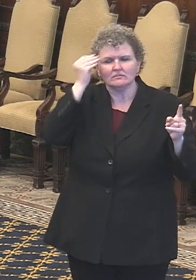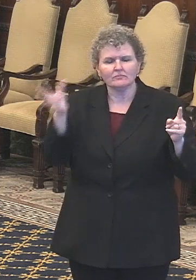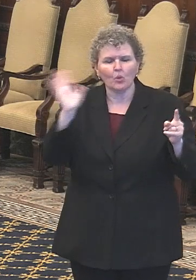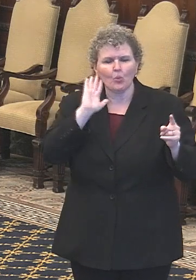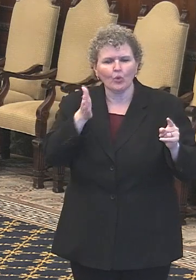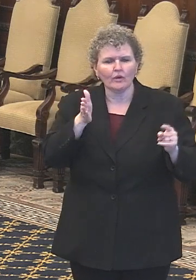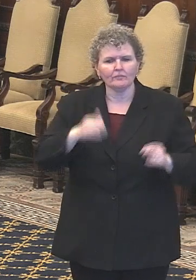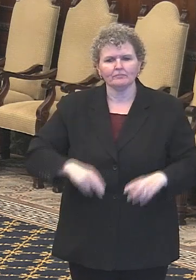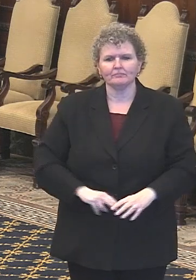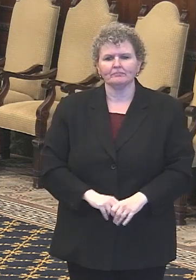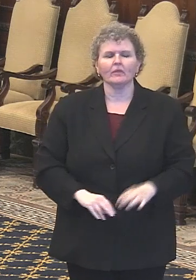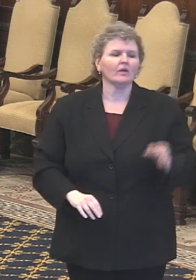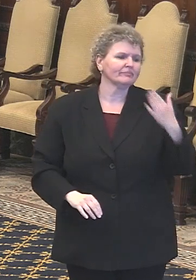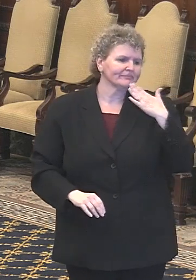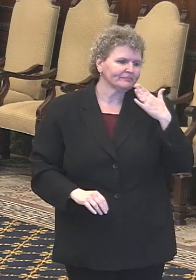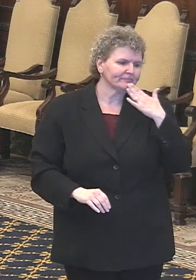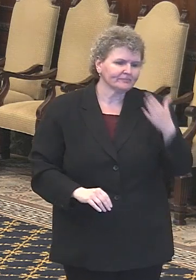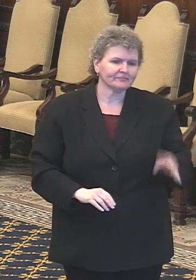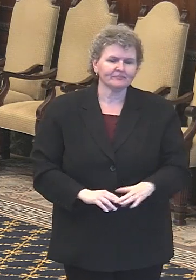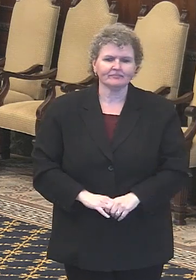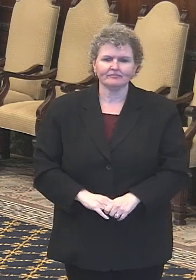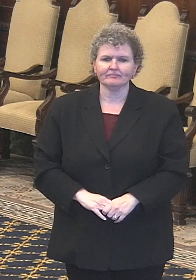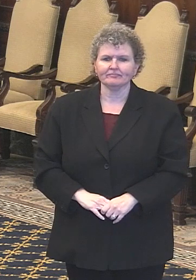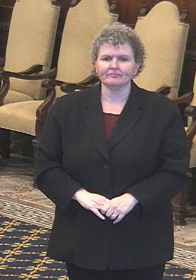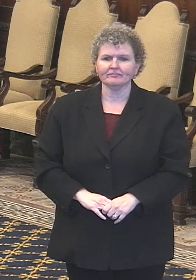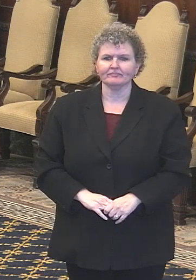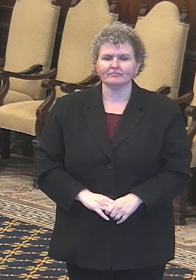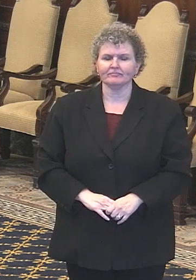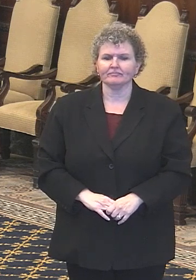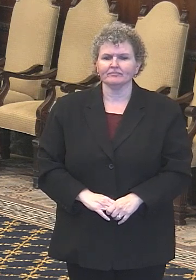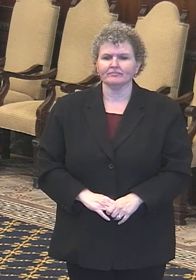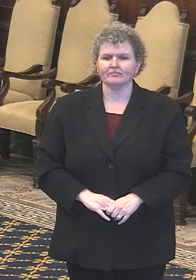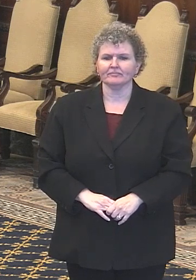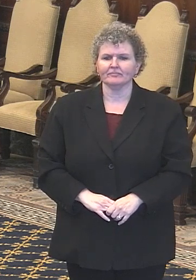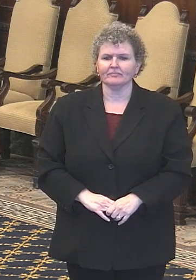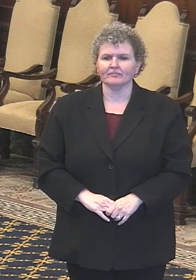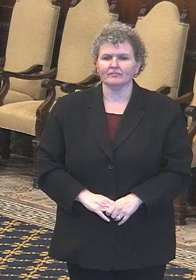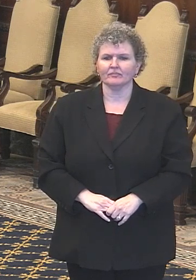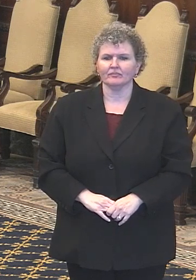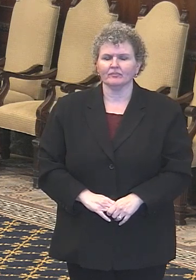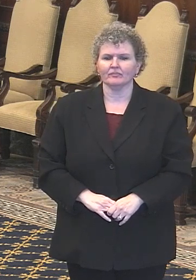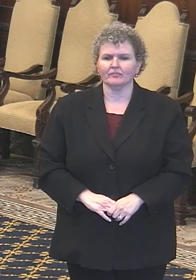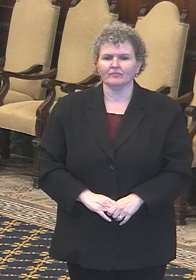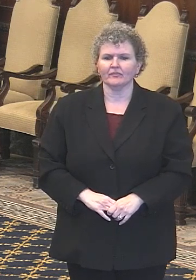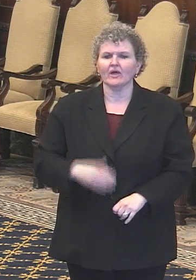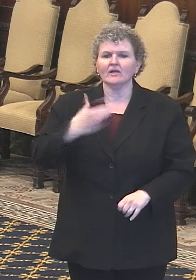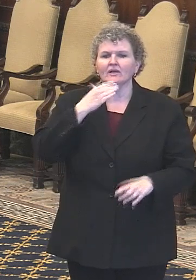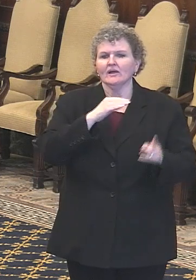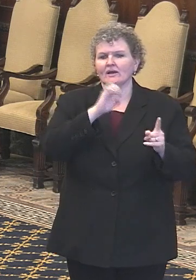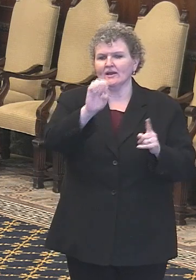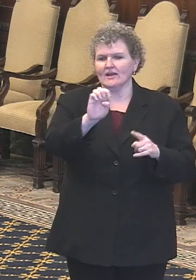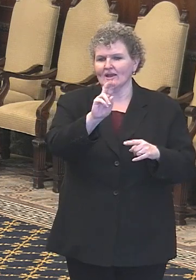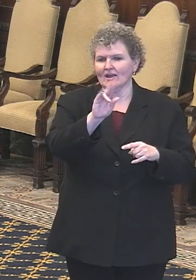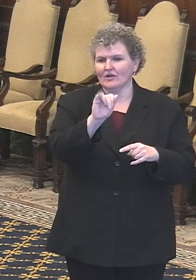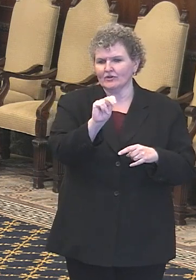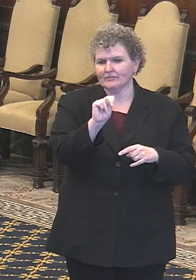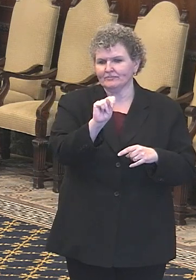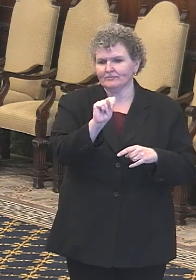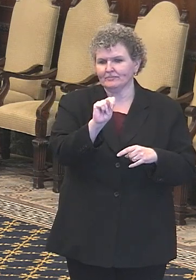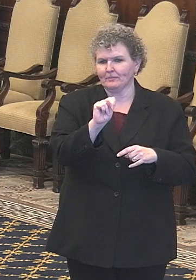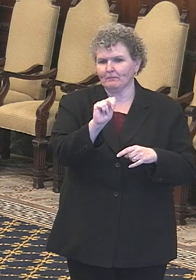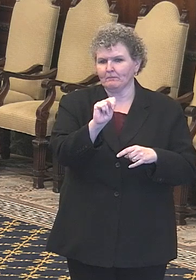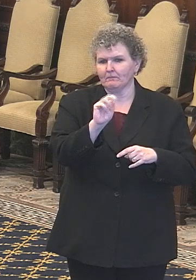congregate and tailgate and do. I mean, it's just there's a various groups of folks doing various things. But I think for the most part, people